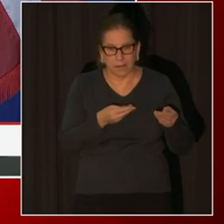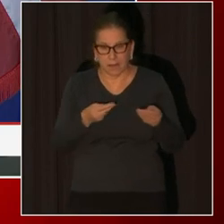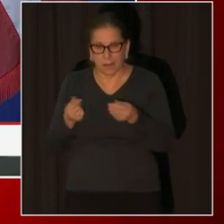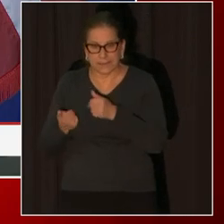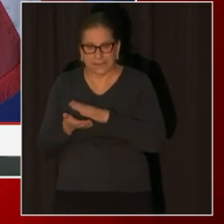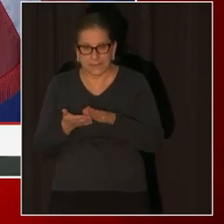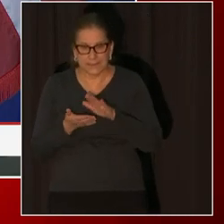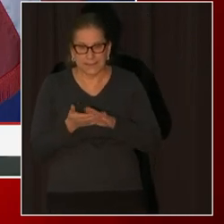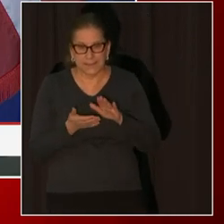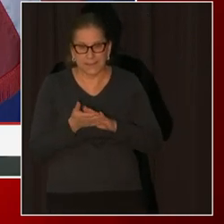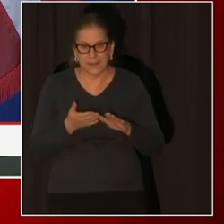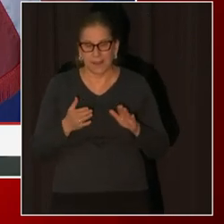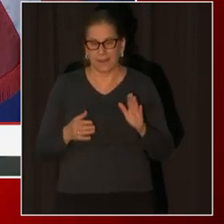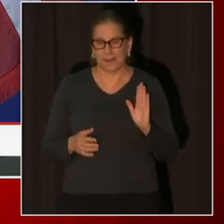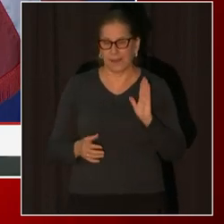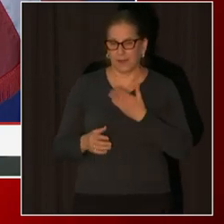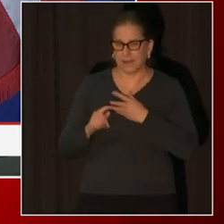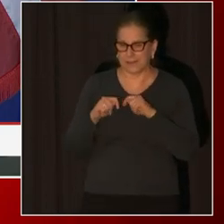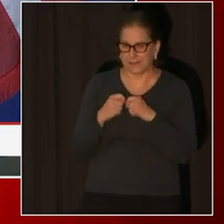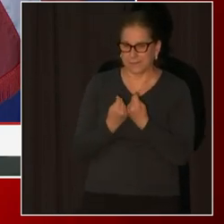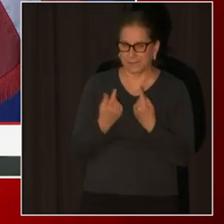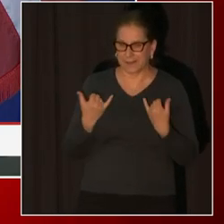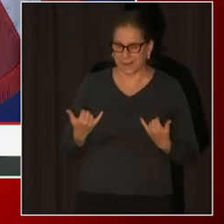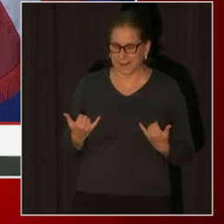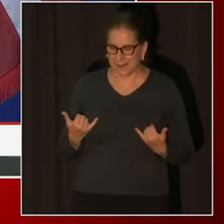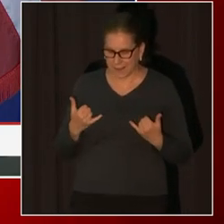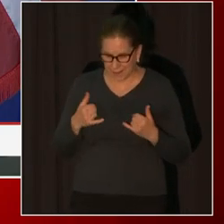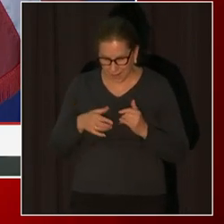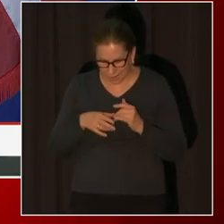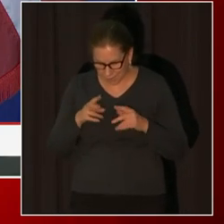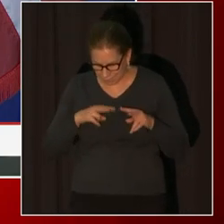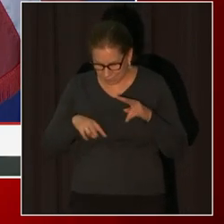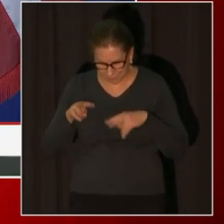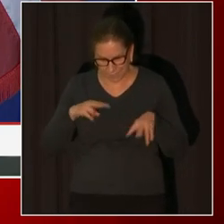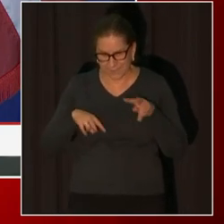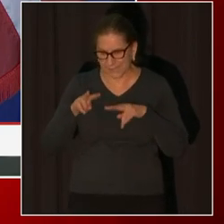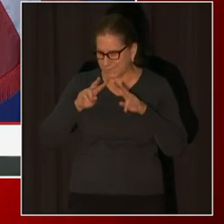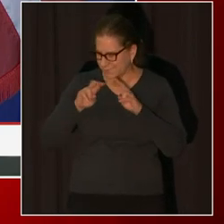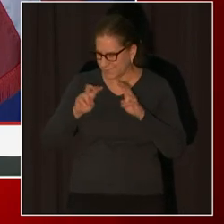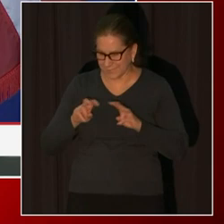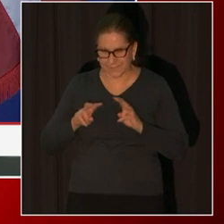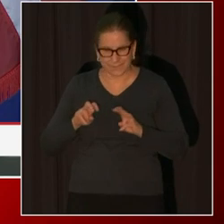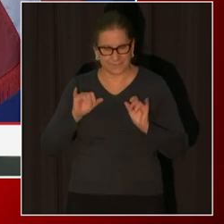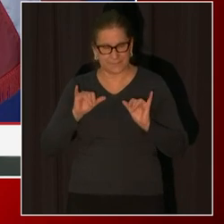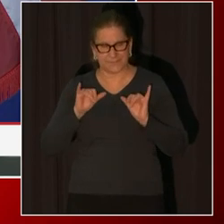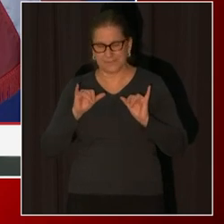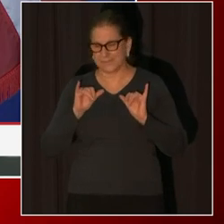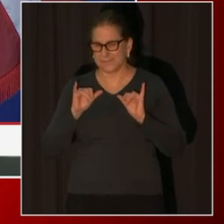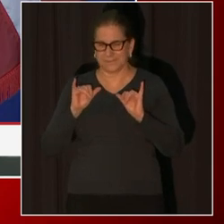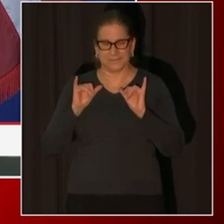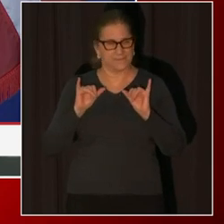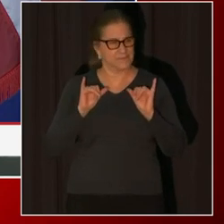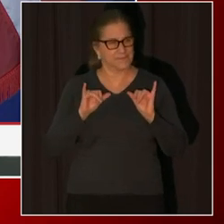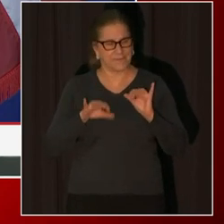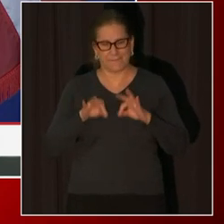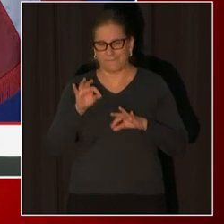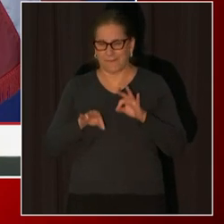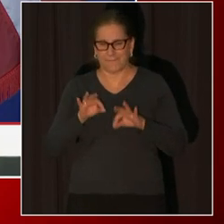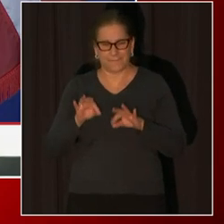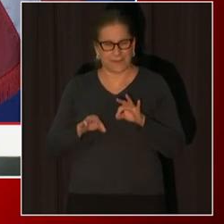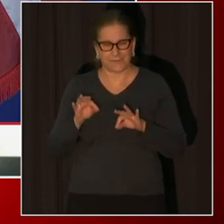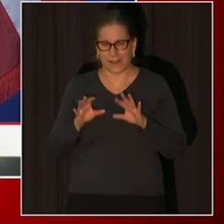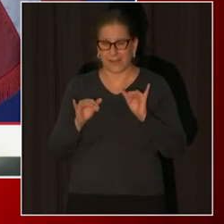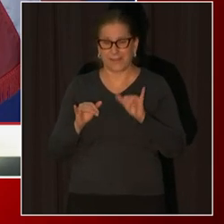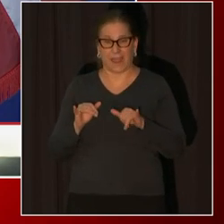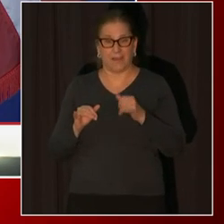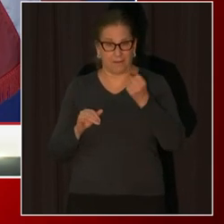continuing to look at that, and we will make necessary investments from our COVID